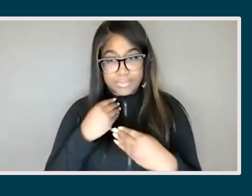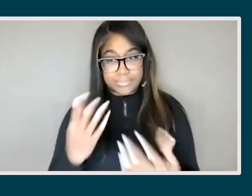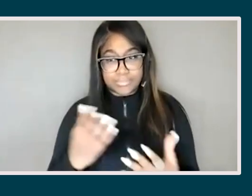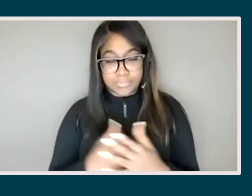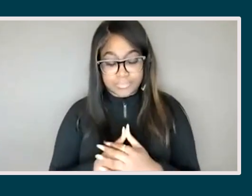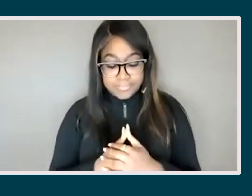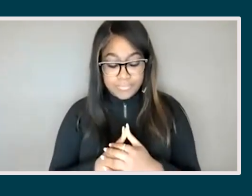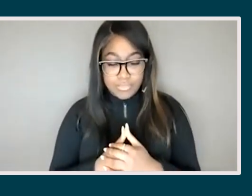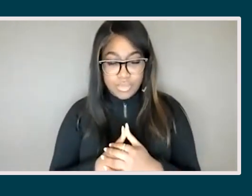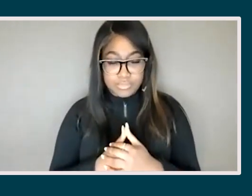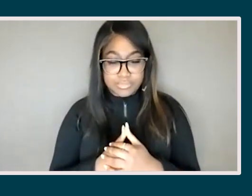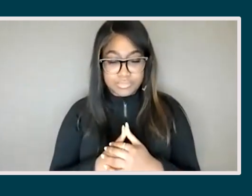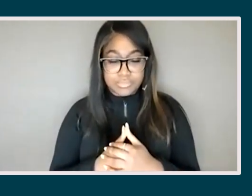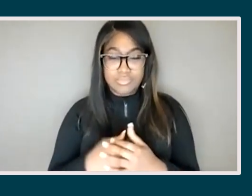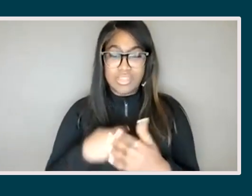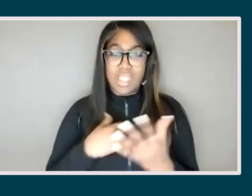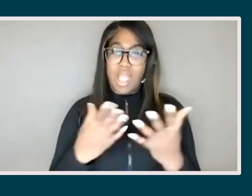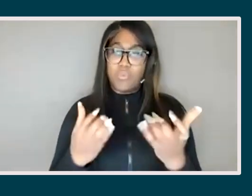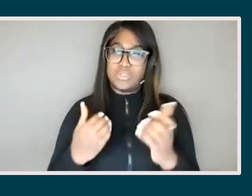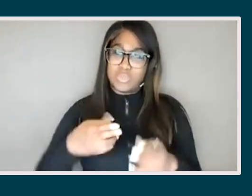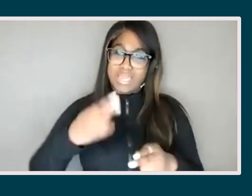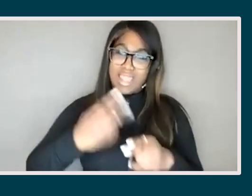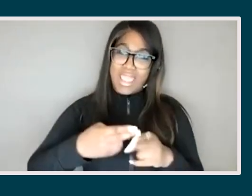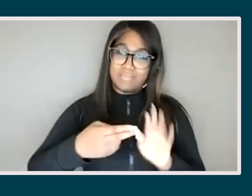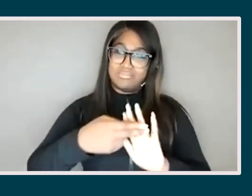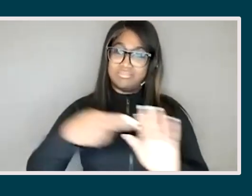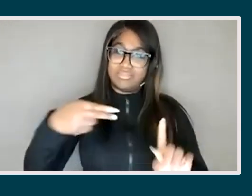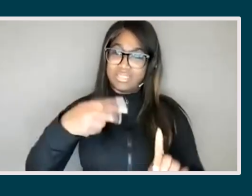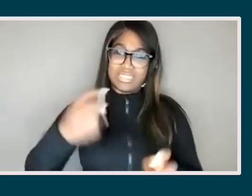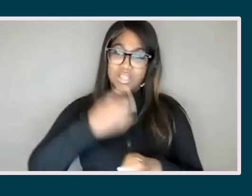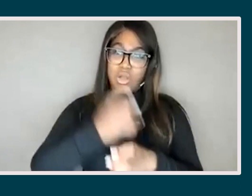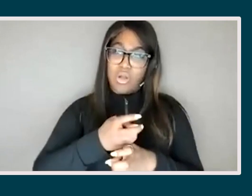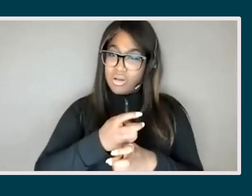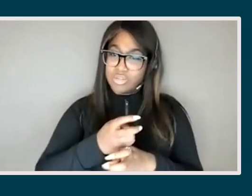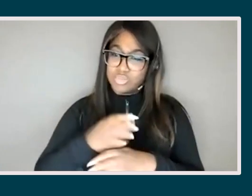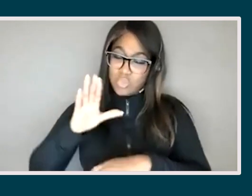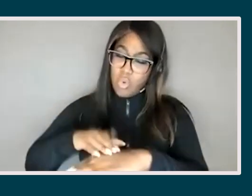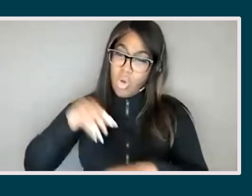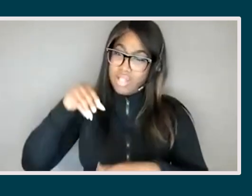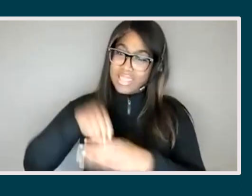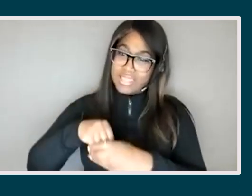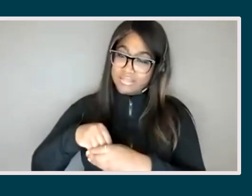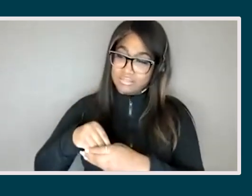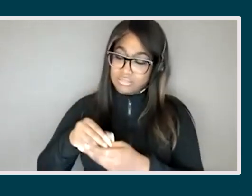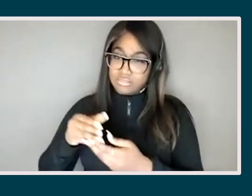but I just want to name how hard it can be to call in your parents.